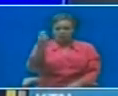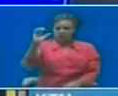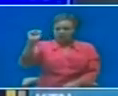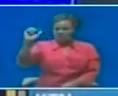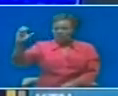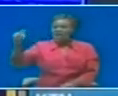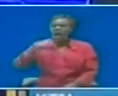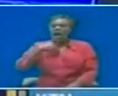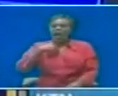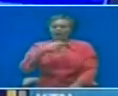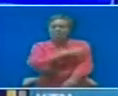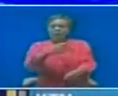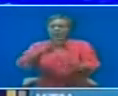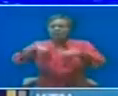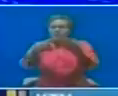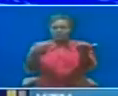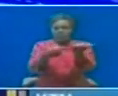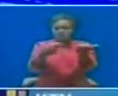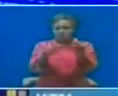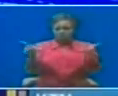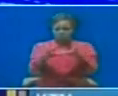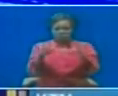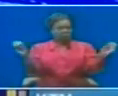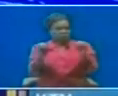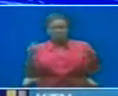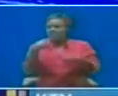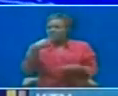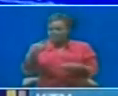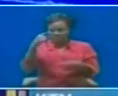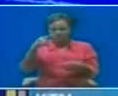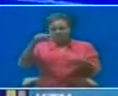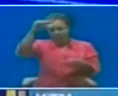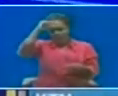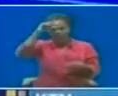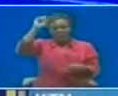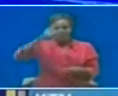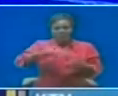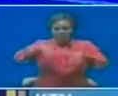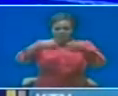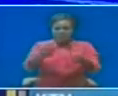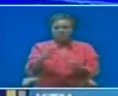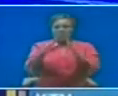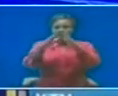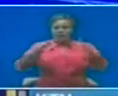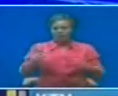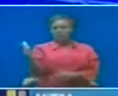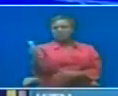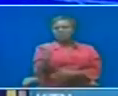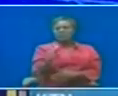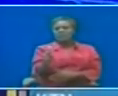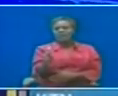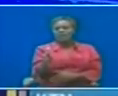have the power to issue digital licenses. They also ruled that the government should give the three media houses, that is SGL, NMG